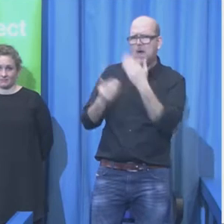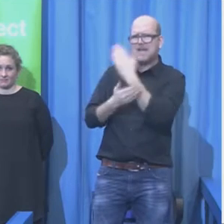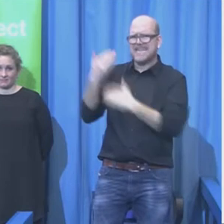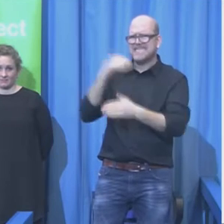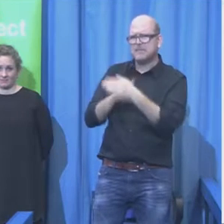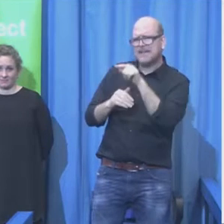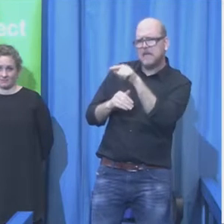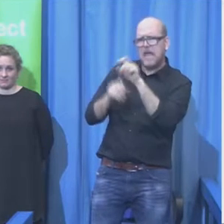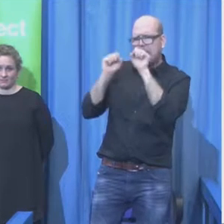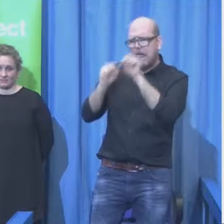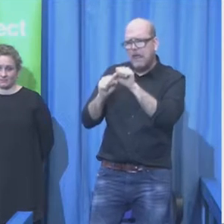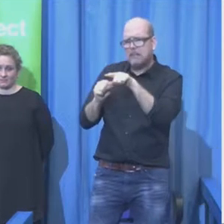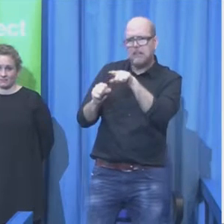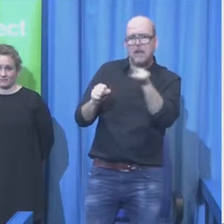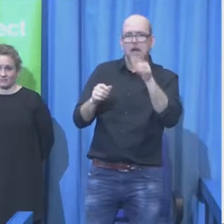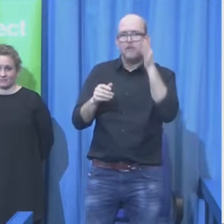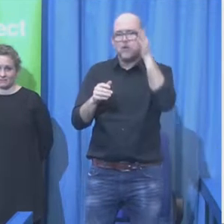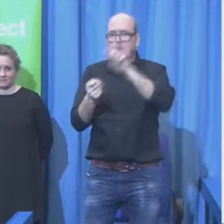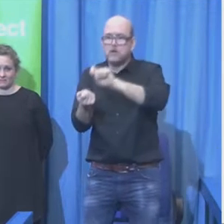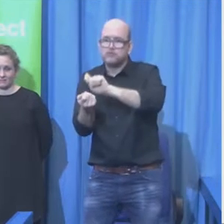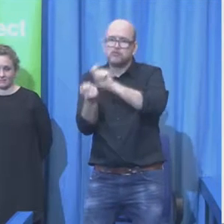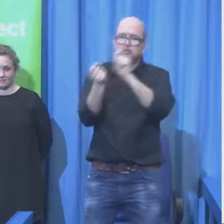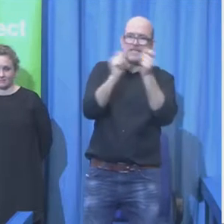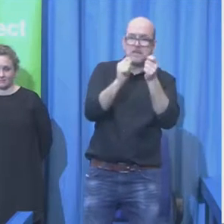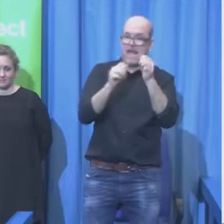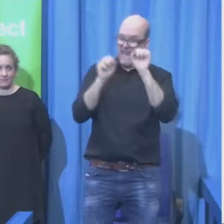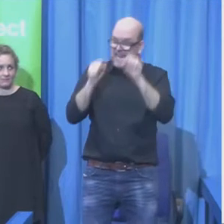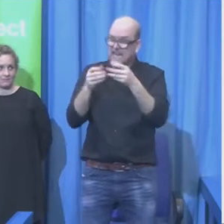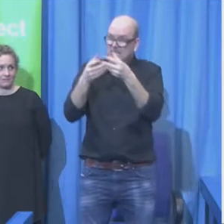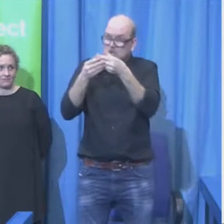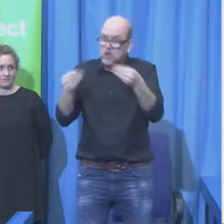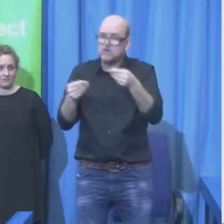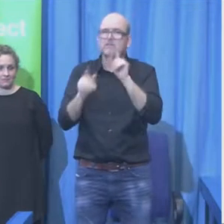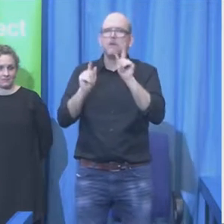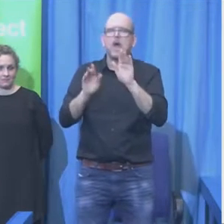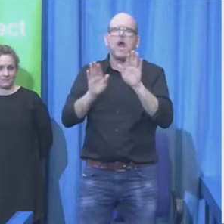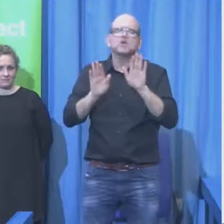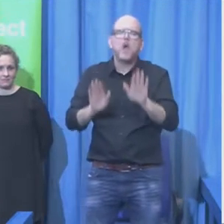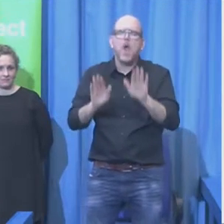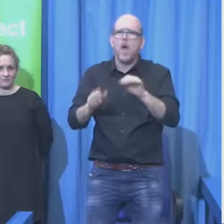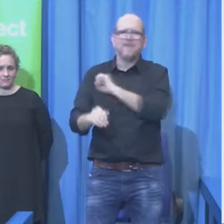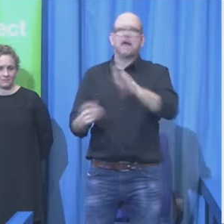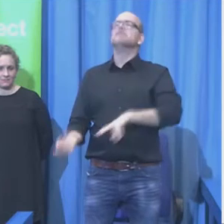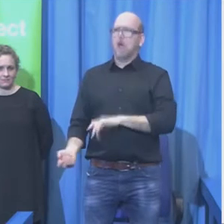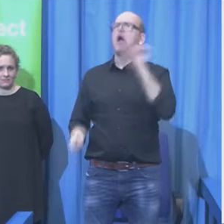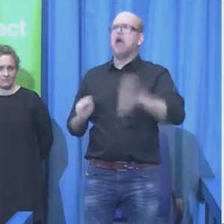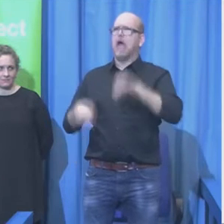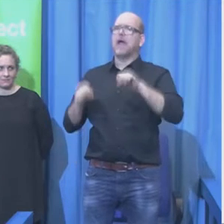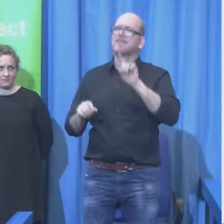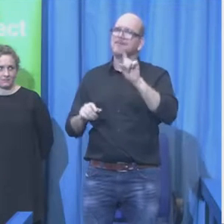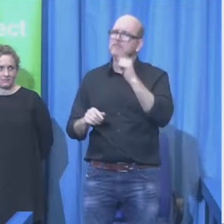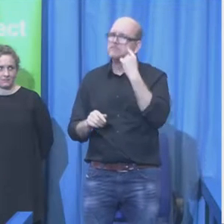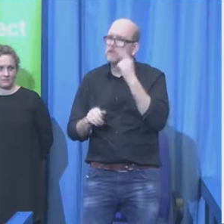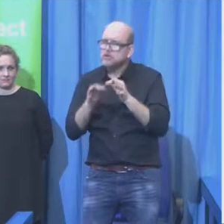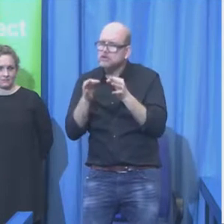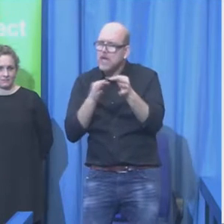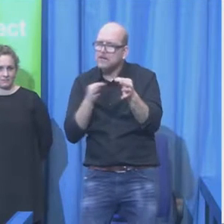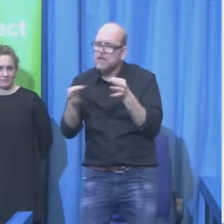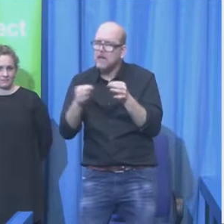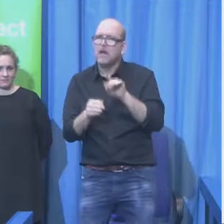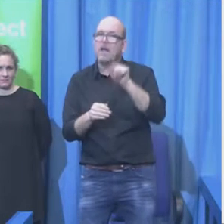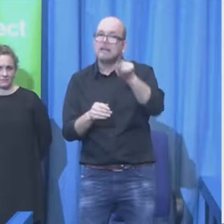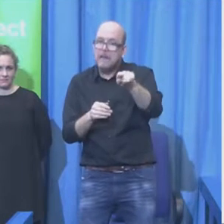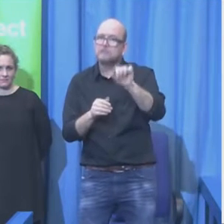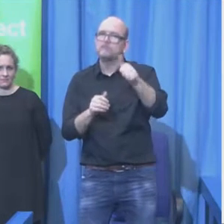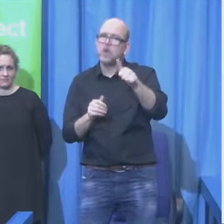from different members or different areas of government and the private sector as well as the civil society,